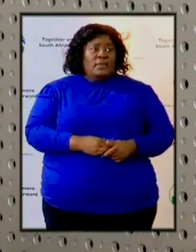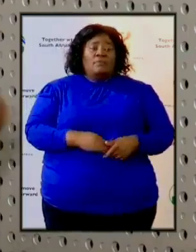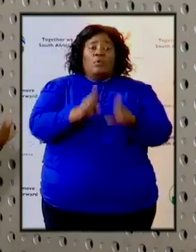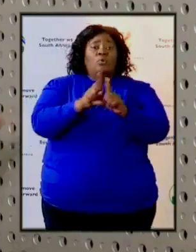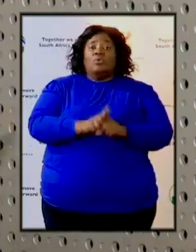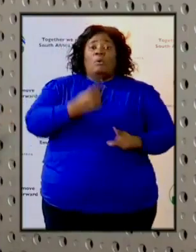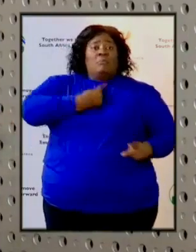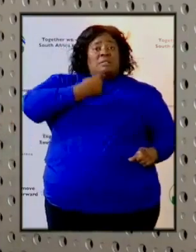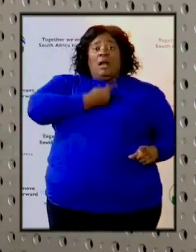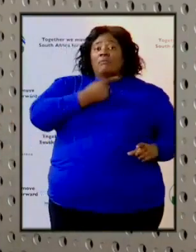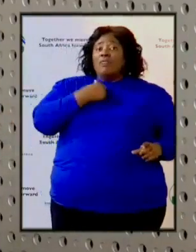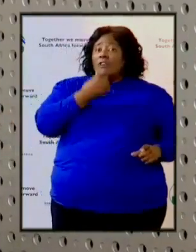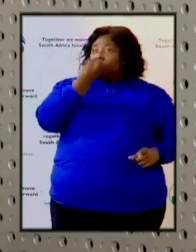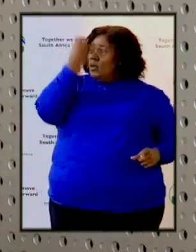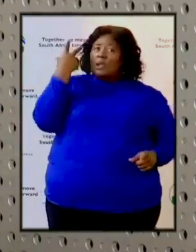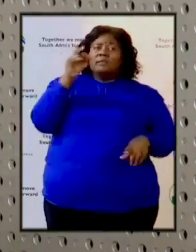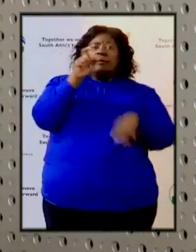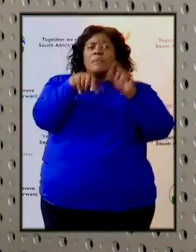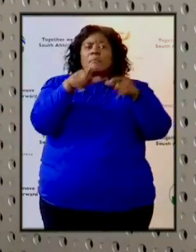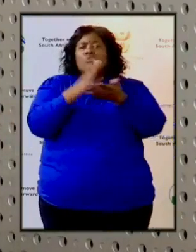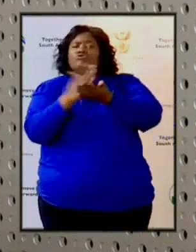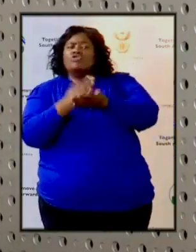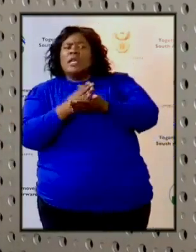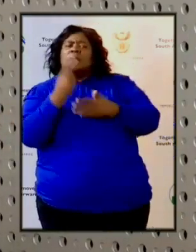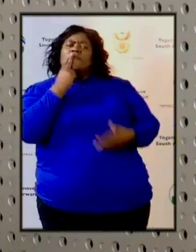SCAFE, that people smoke together.